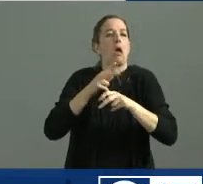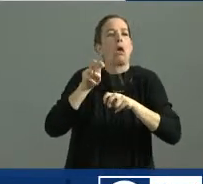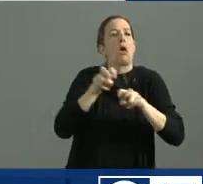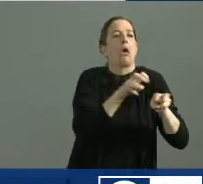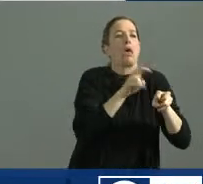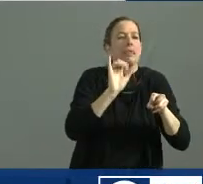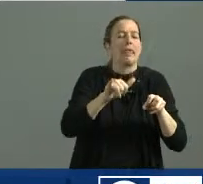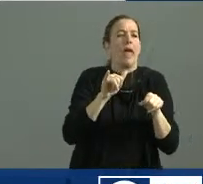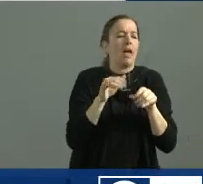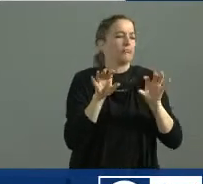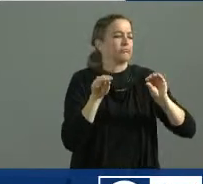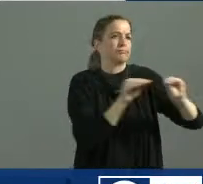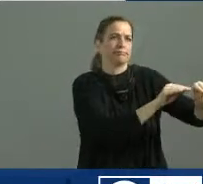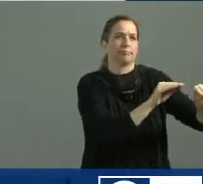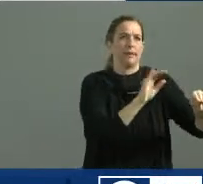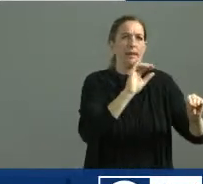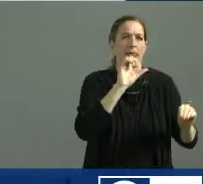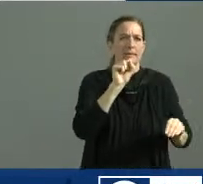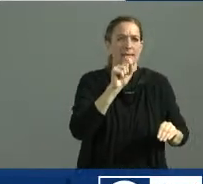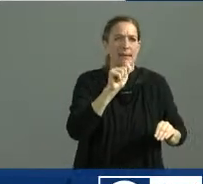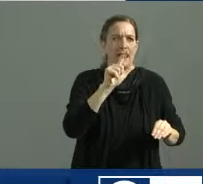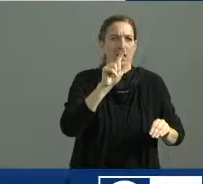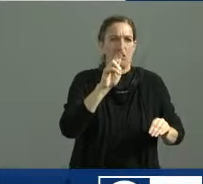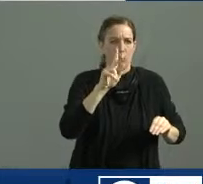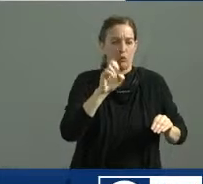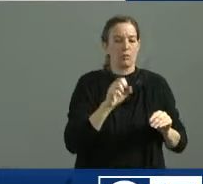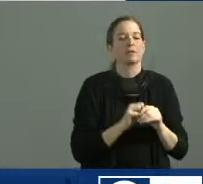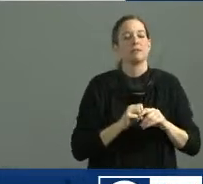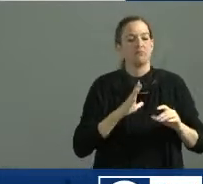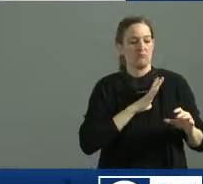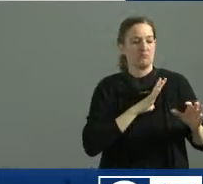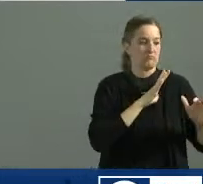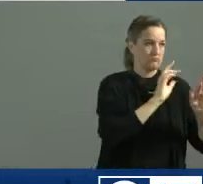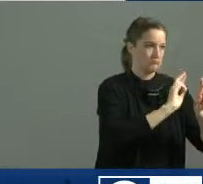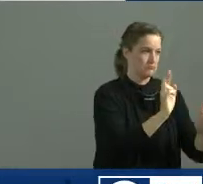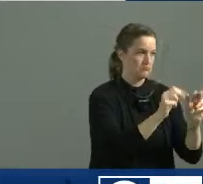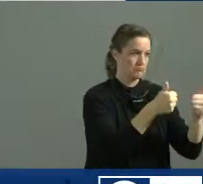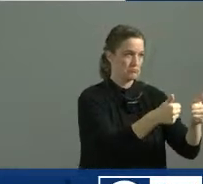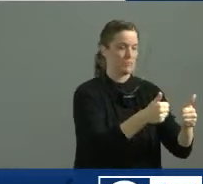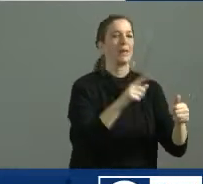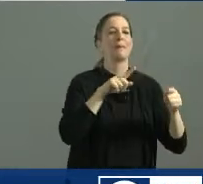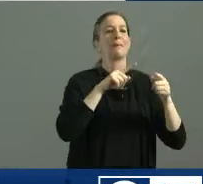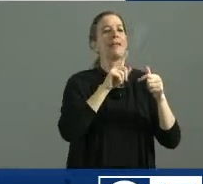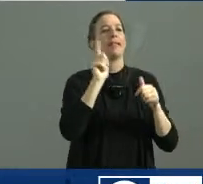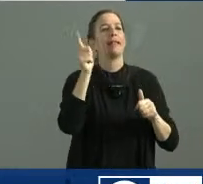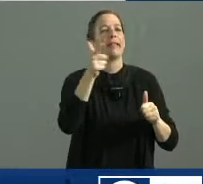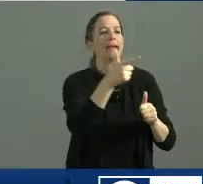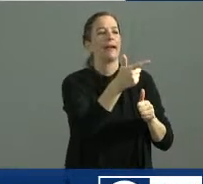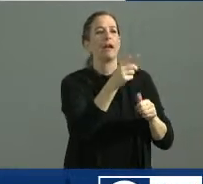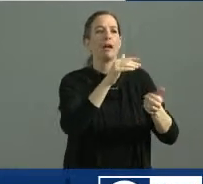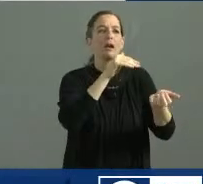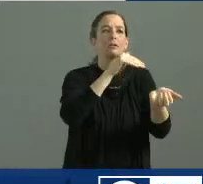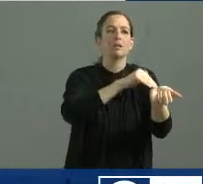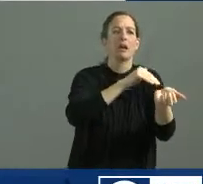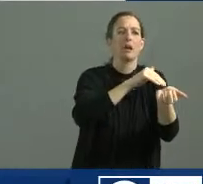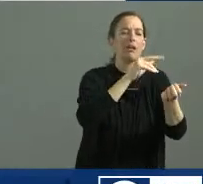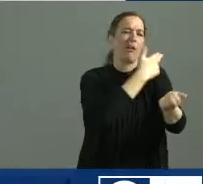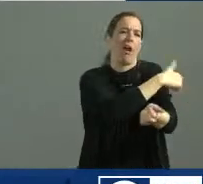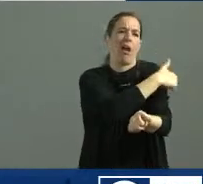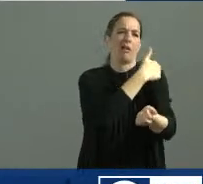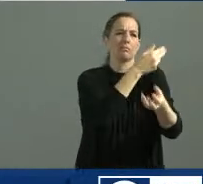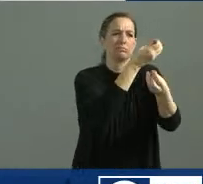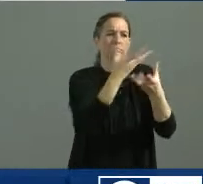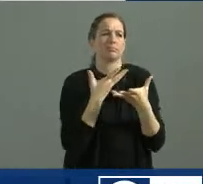we really need this for is a post-acute care facility. We want to manage ICU and acute care surge within our